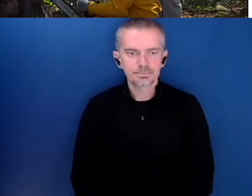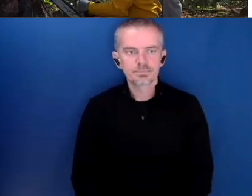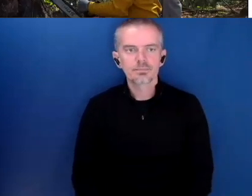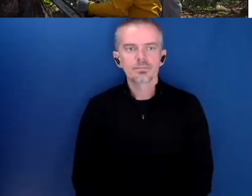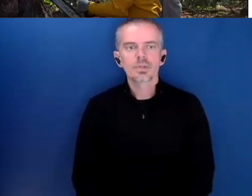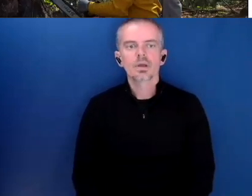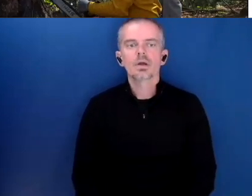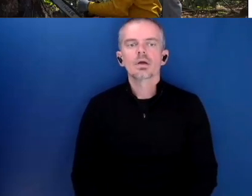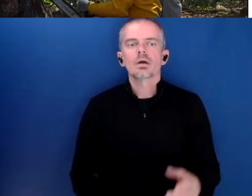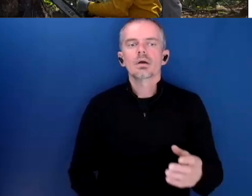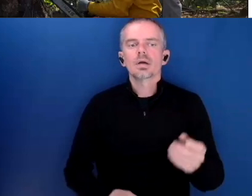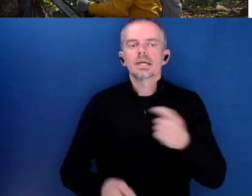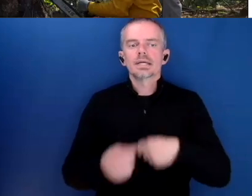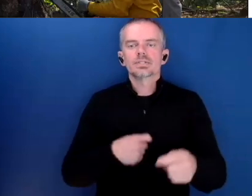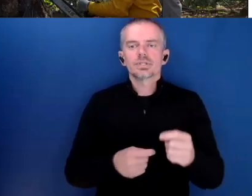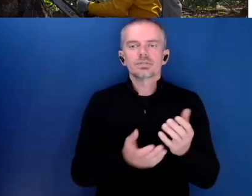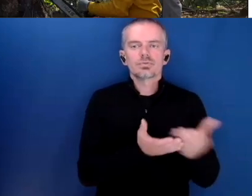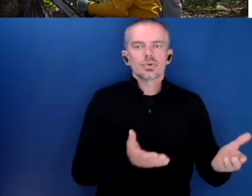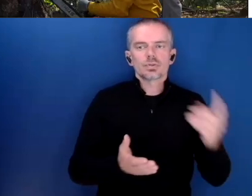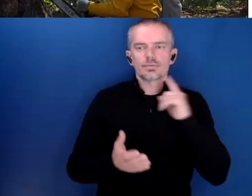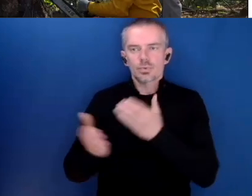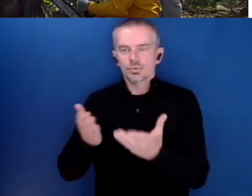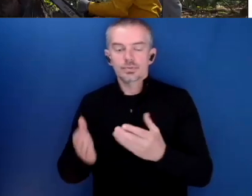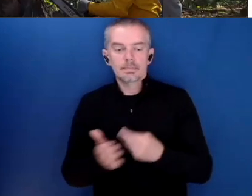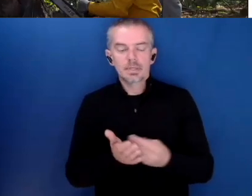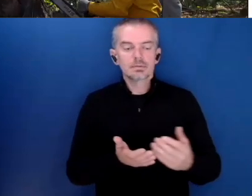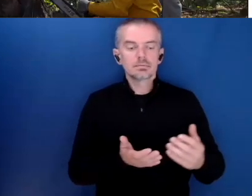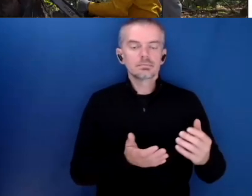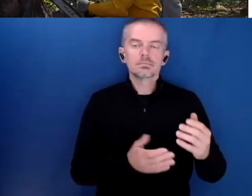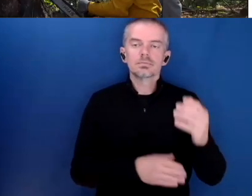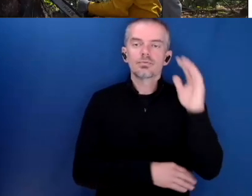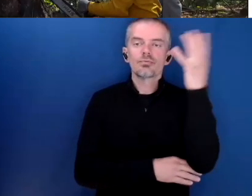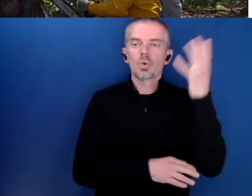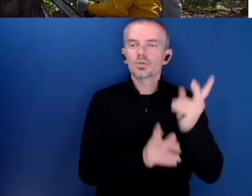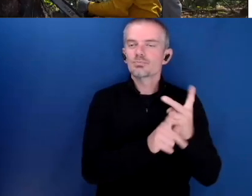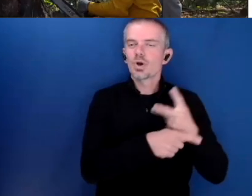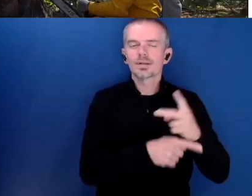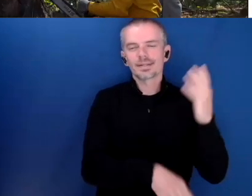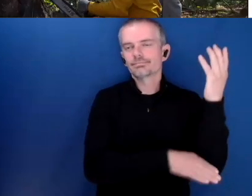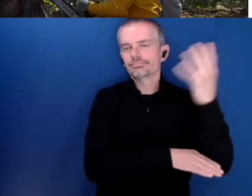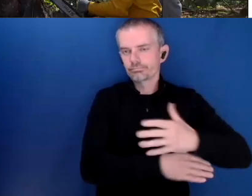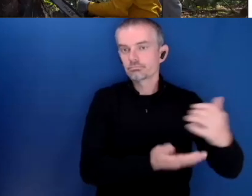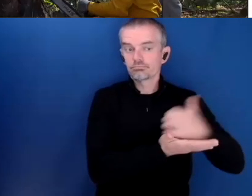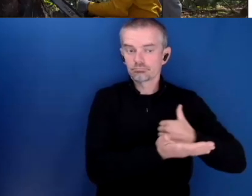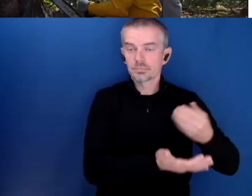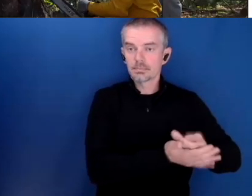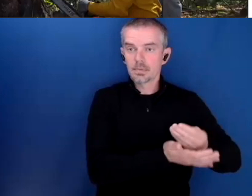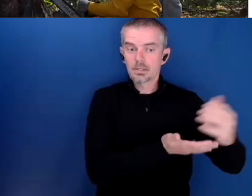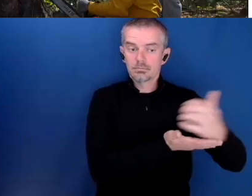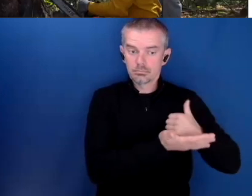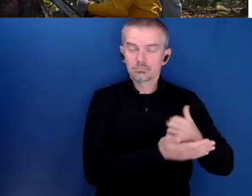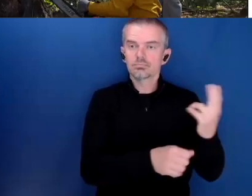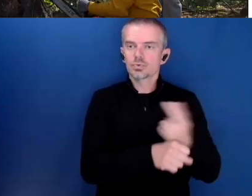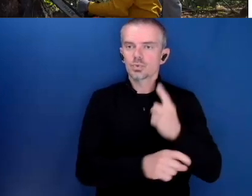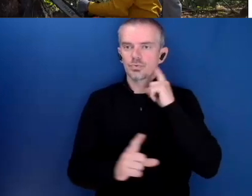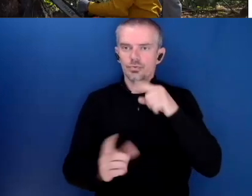Exchange of goods for services means that revenues from forest products such as timber harvested on a stewardship agreement project can be used to pay